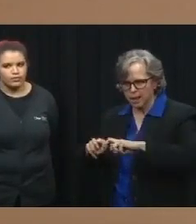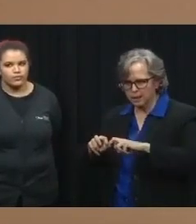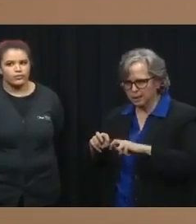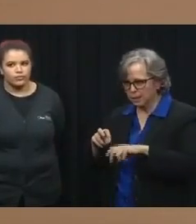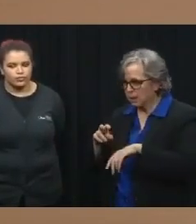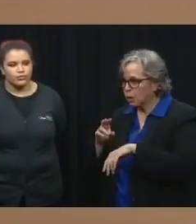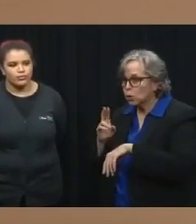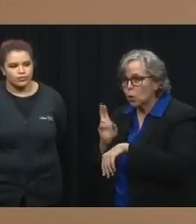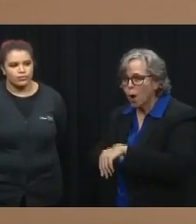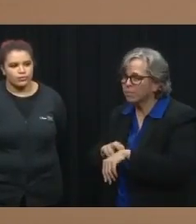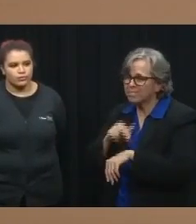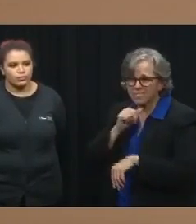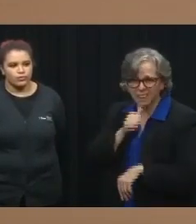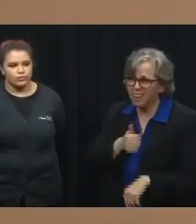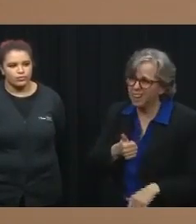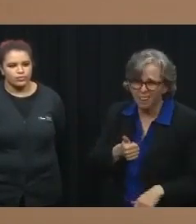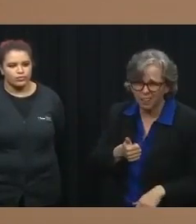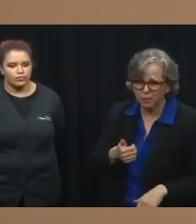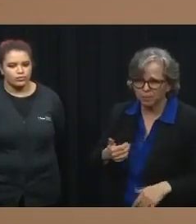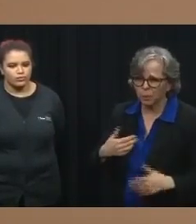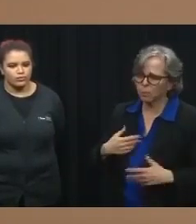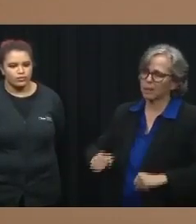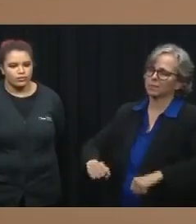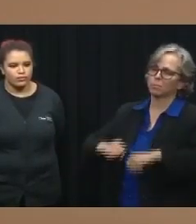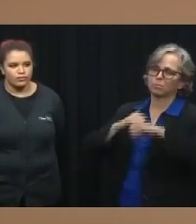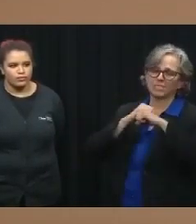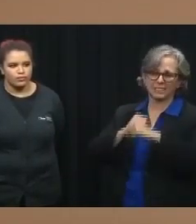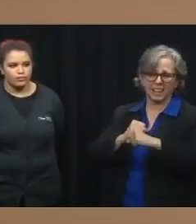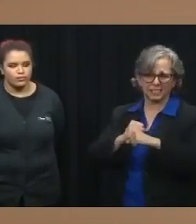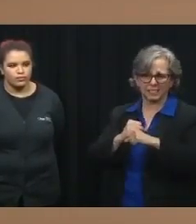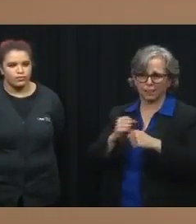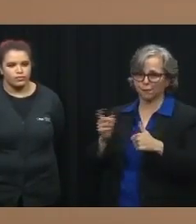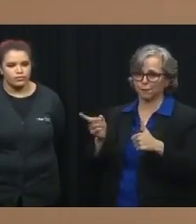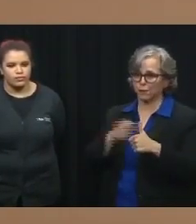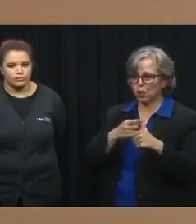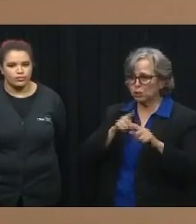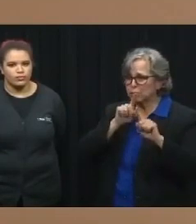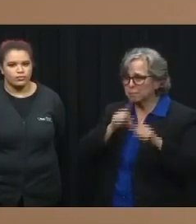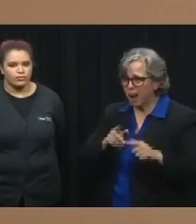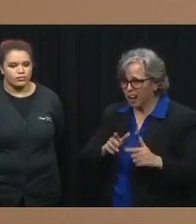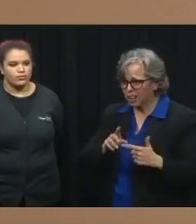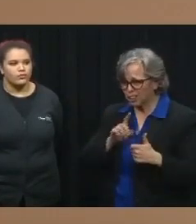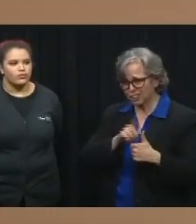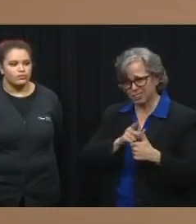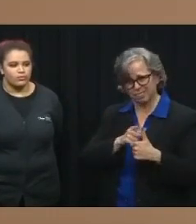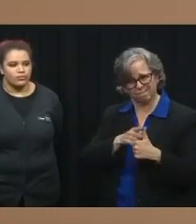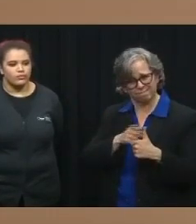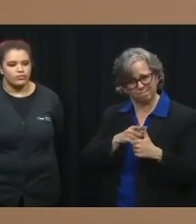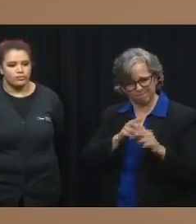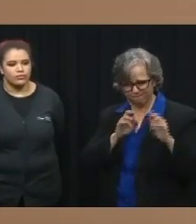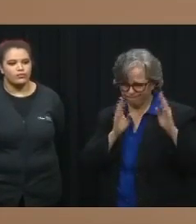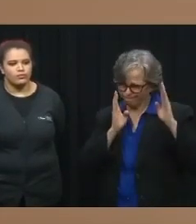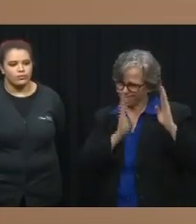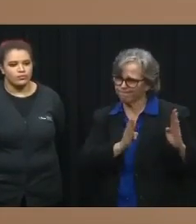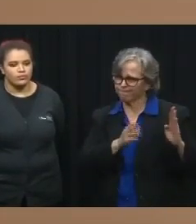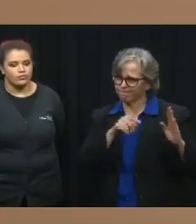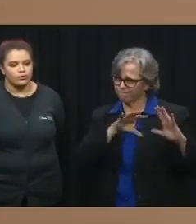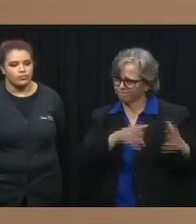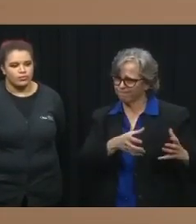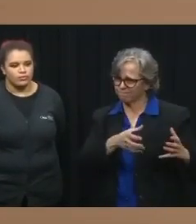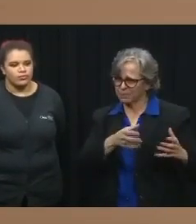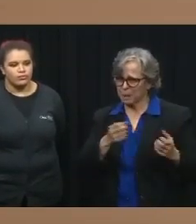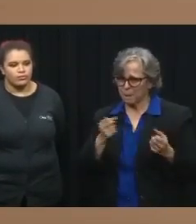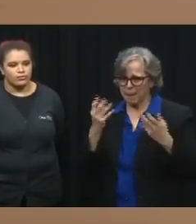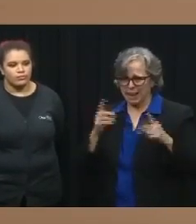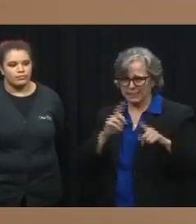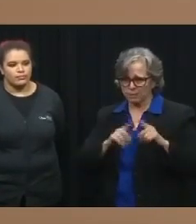we absolutely have to protect our first-line responders. And we're doing that a number of ways, including getting the right gear to them as best